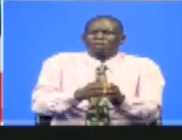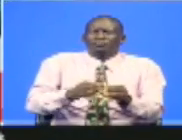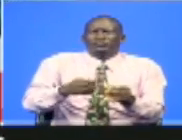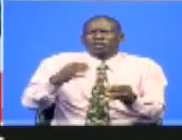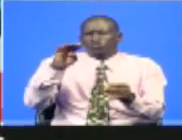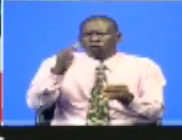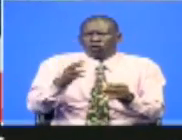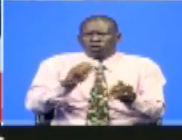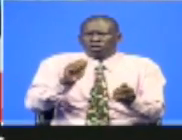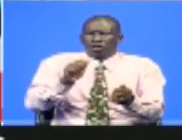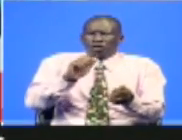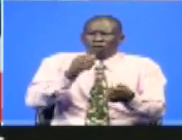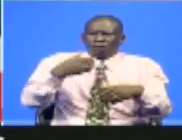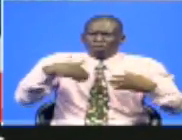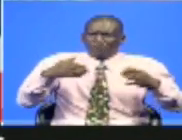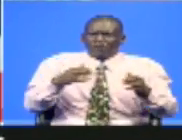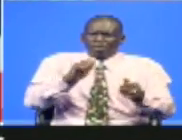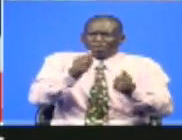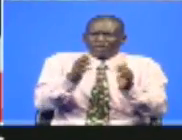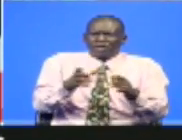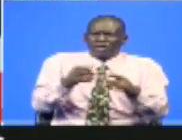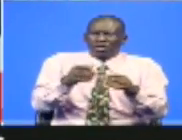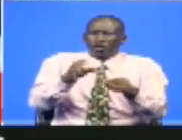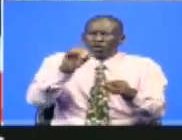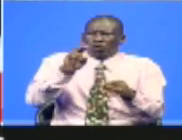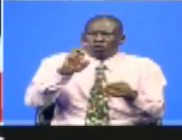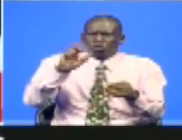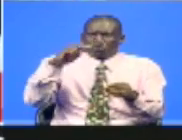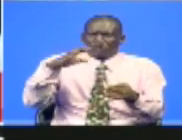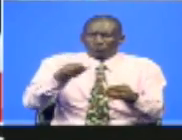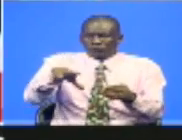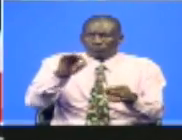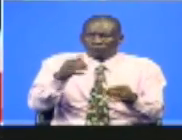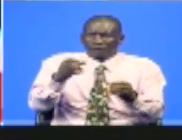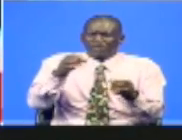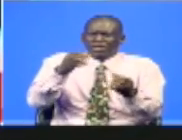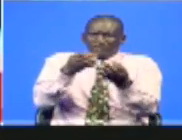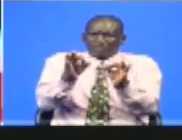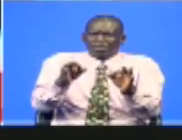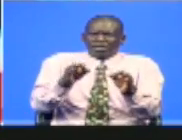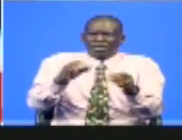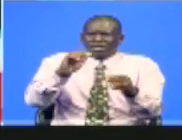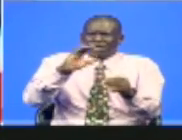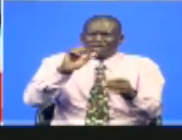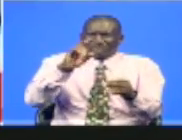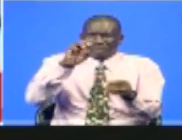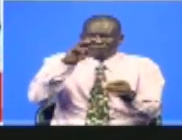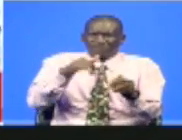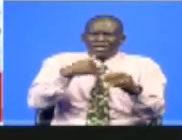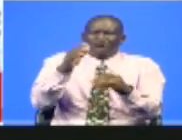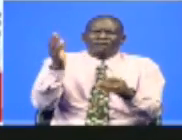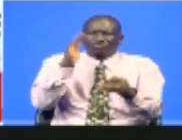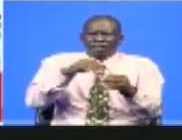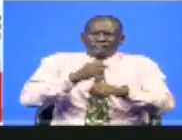player in the recently promoted side. Olunga was discovered by the Liberty Academy upon completing high school before joining Premier League